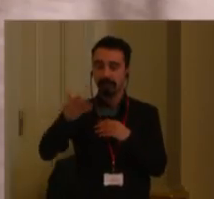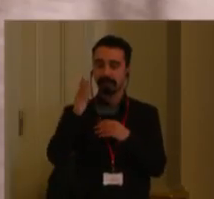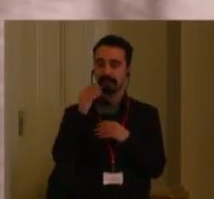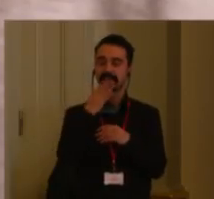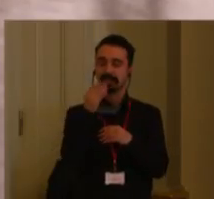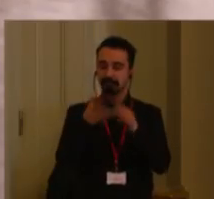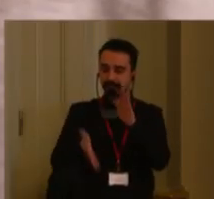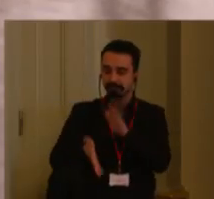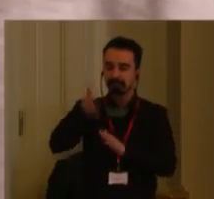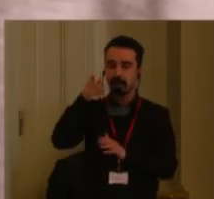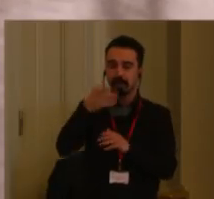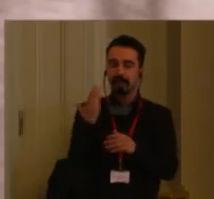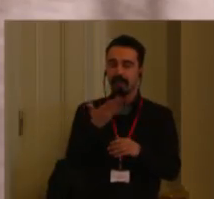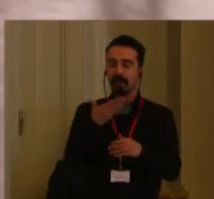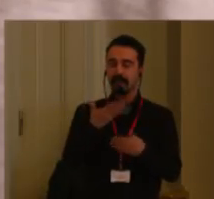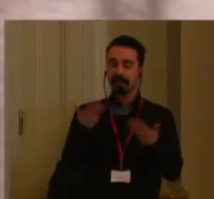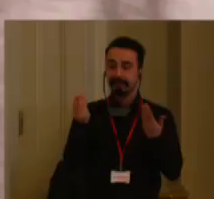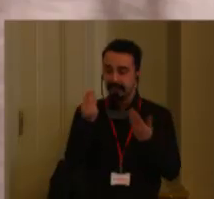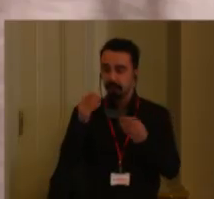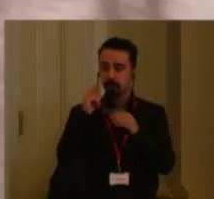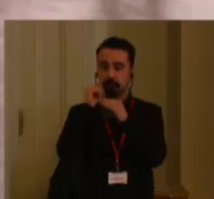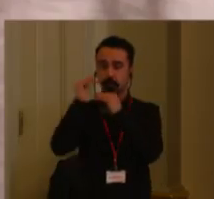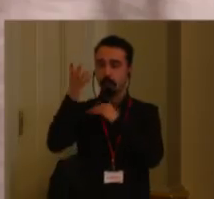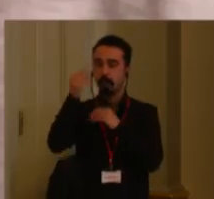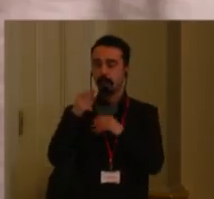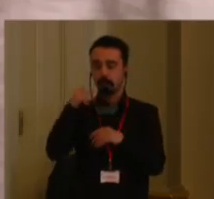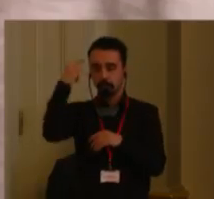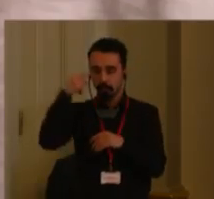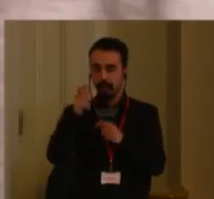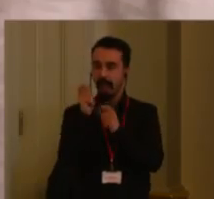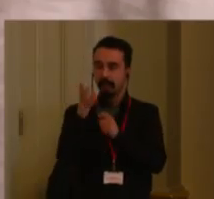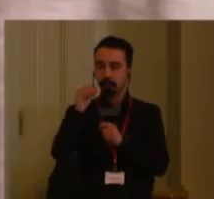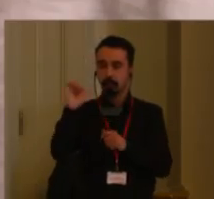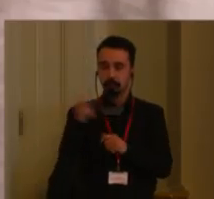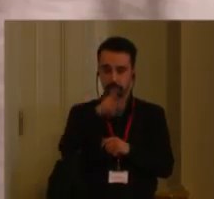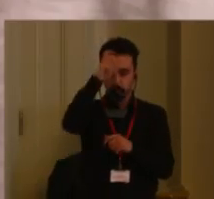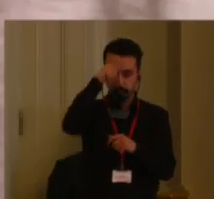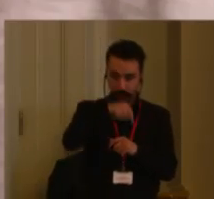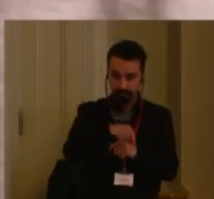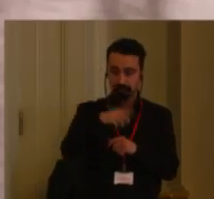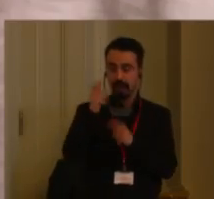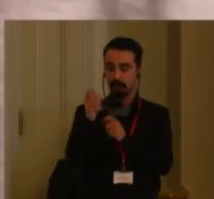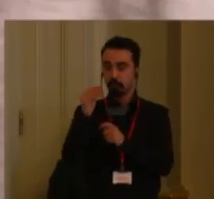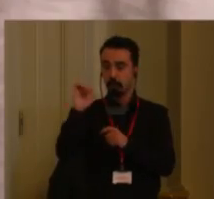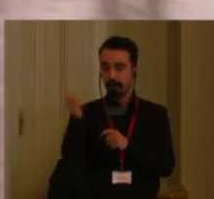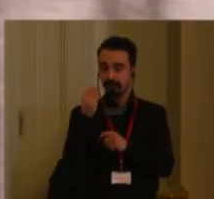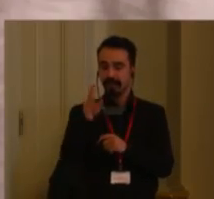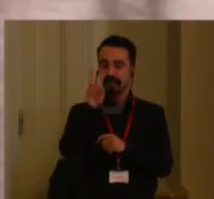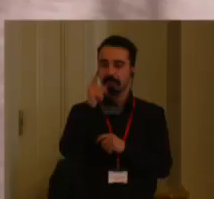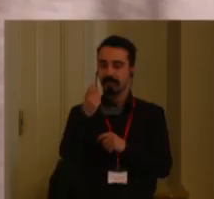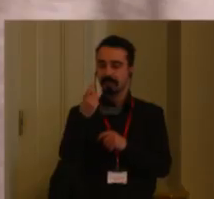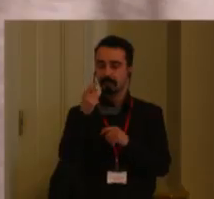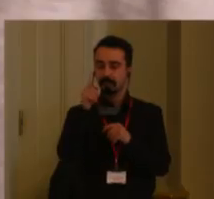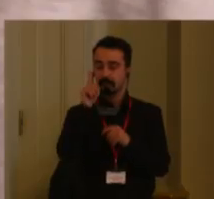They care deeply about education, and they also recognize the need for 21st century skills, such as